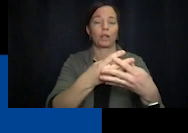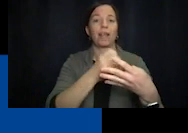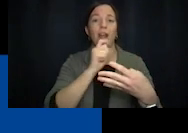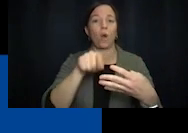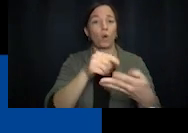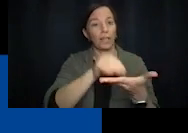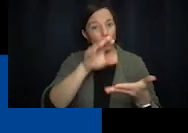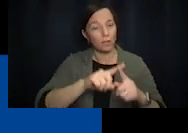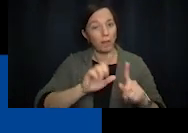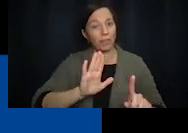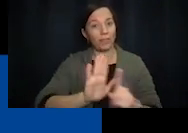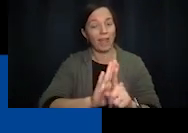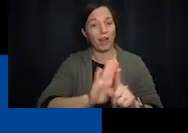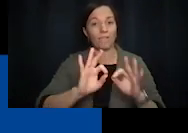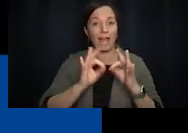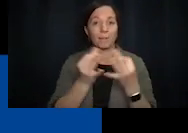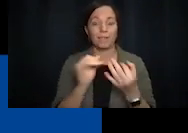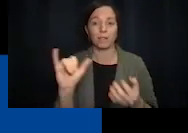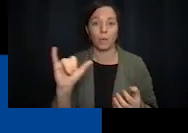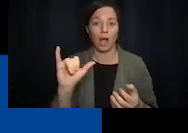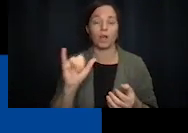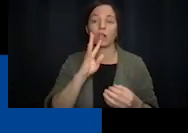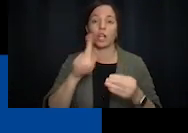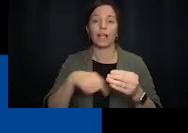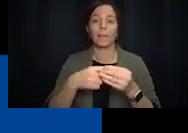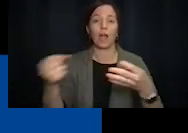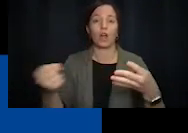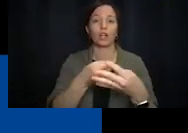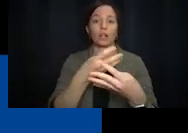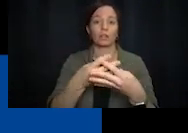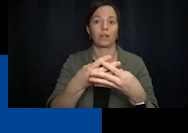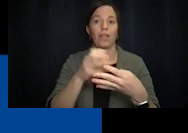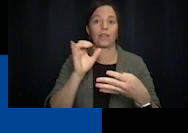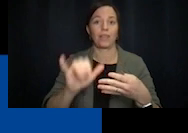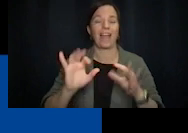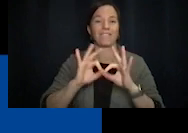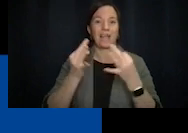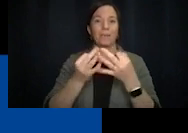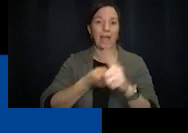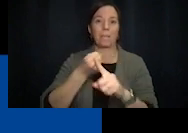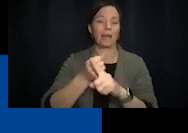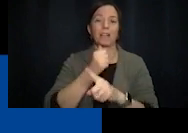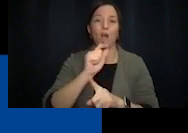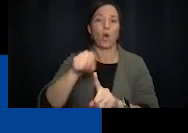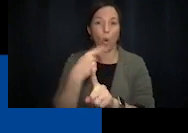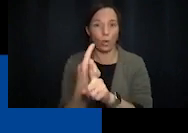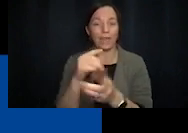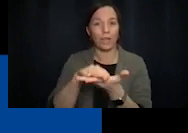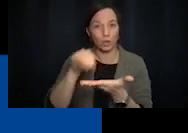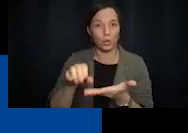their families as well, because, you know, when we talk about incarceration, it's a familial effect. It's not just the students